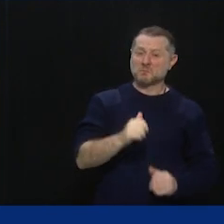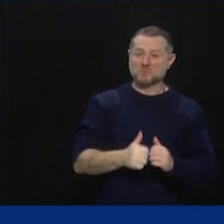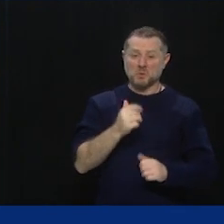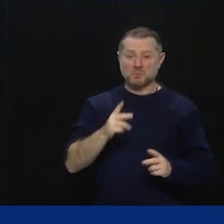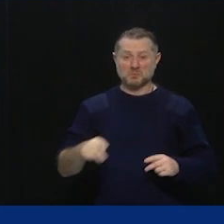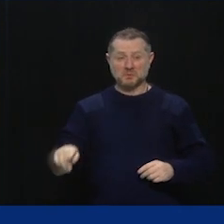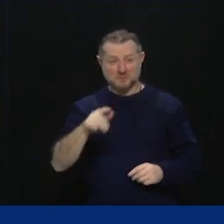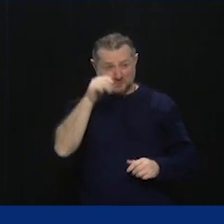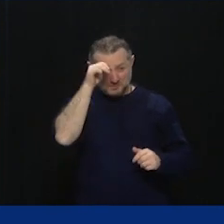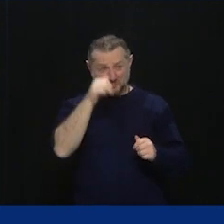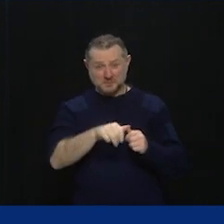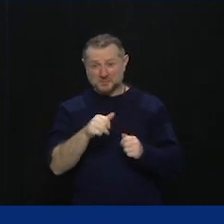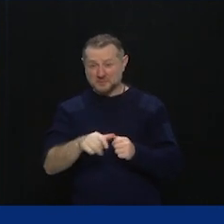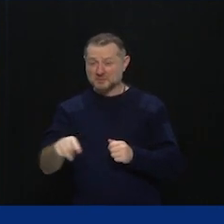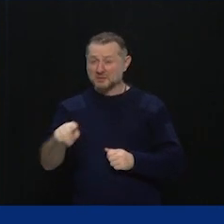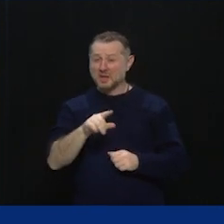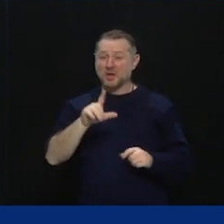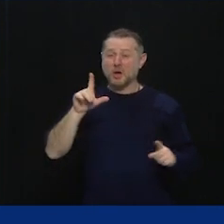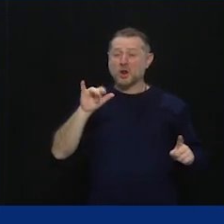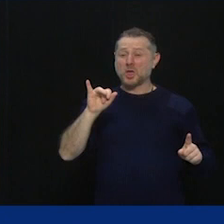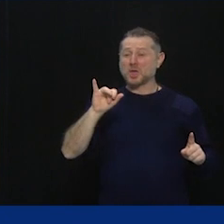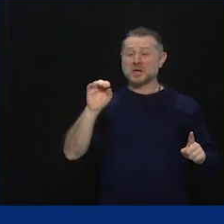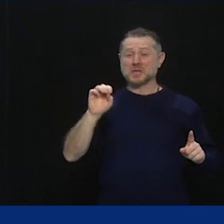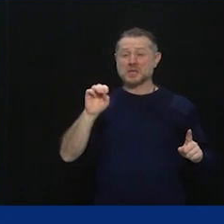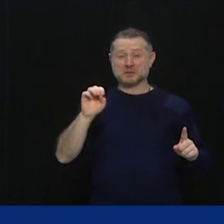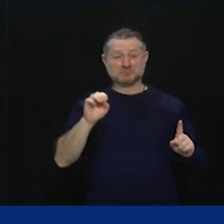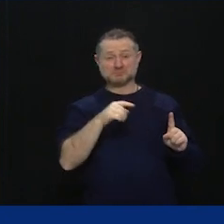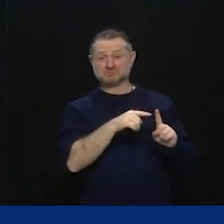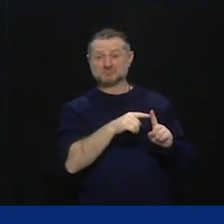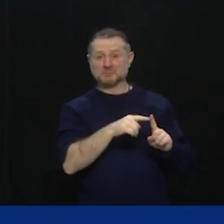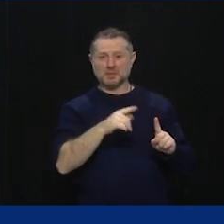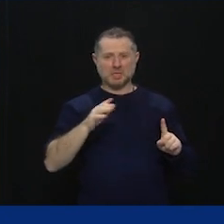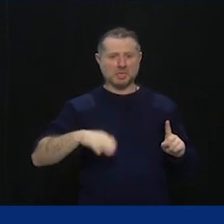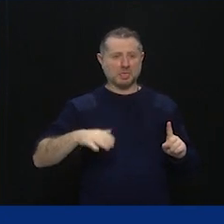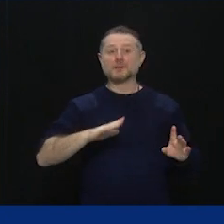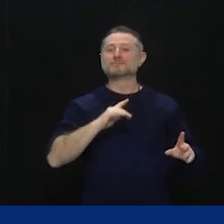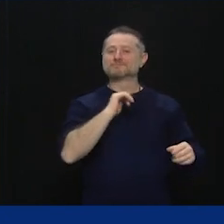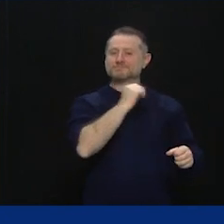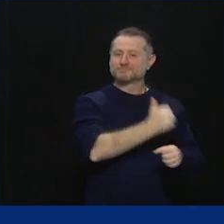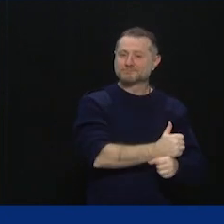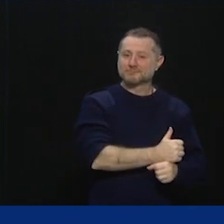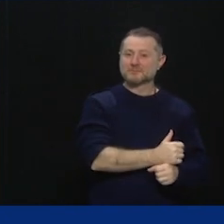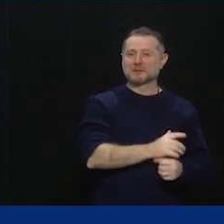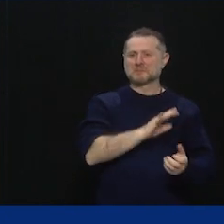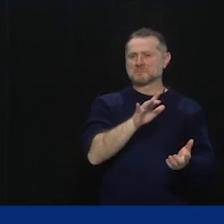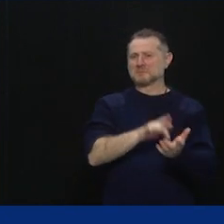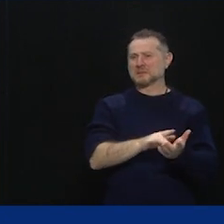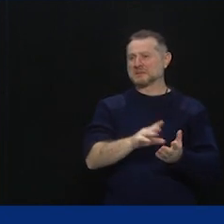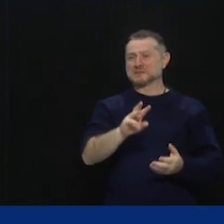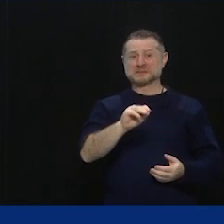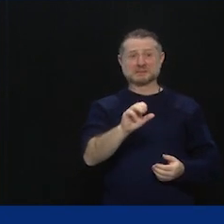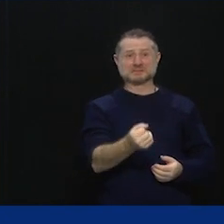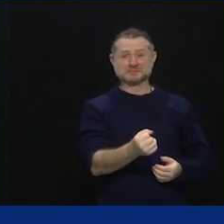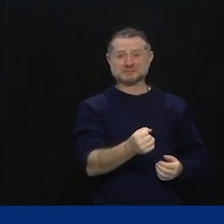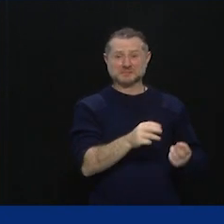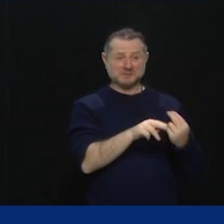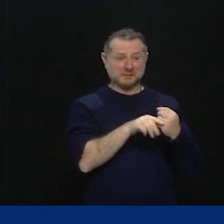there until the mid-60s, right? And so this area of central Suffolk didn't